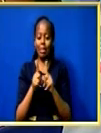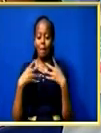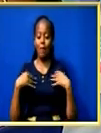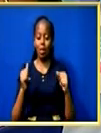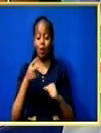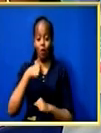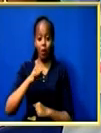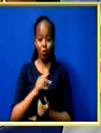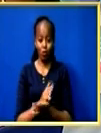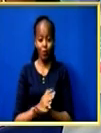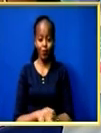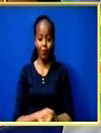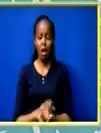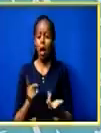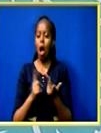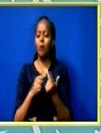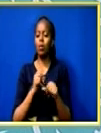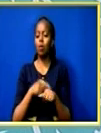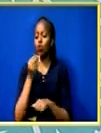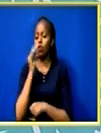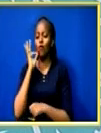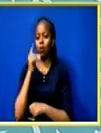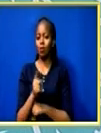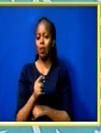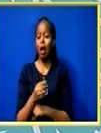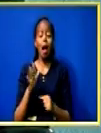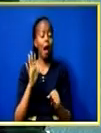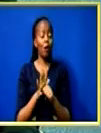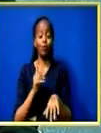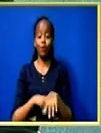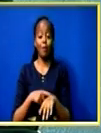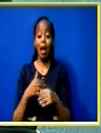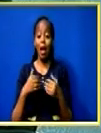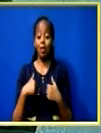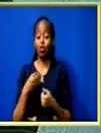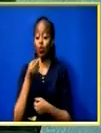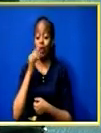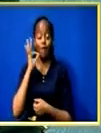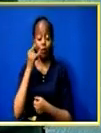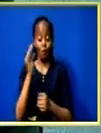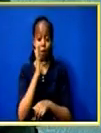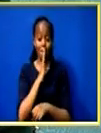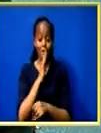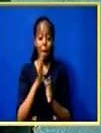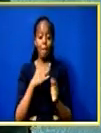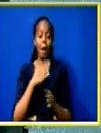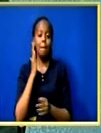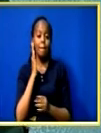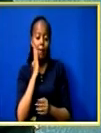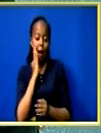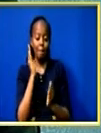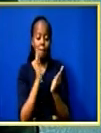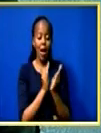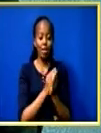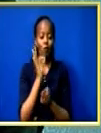Yeah. How many times do you eat a fruit in a day? Quite a lot, Mwalimu. I have to take a fruit for breakfast. My mom packs up fruit for me for